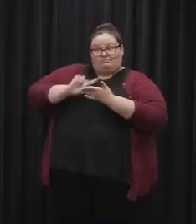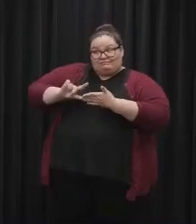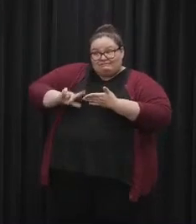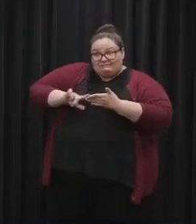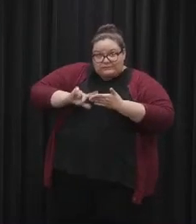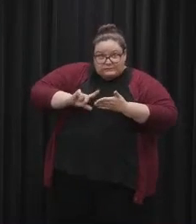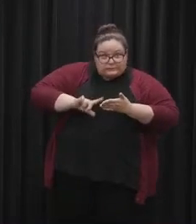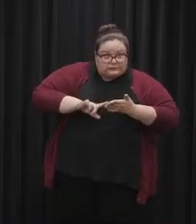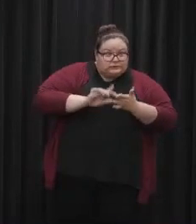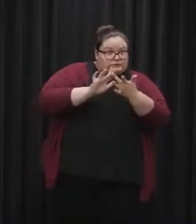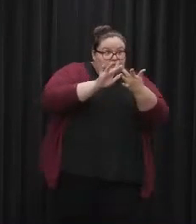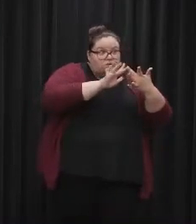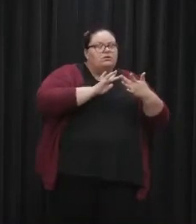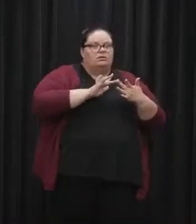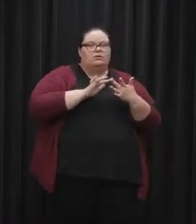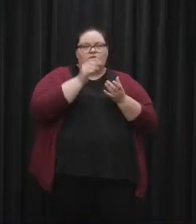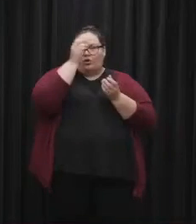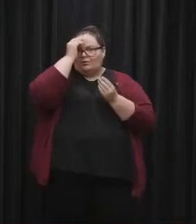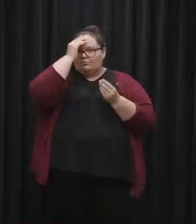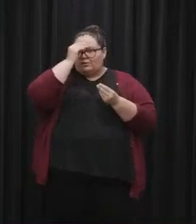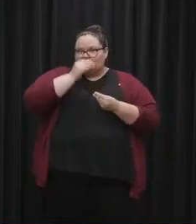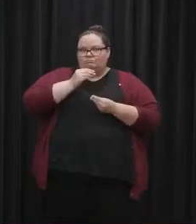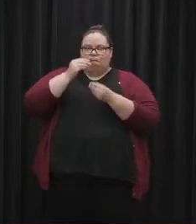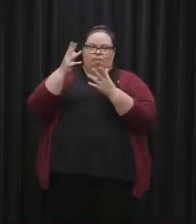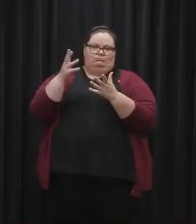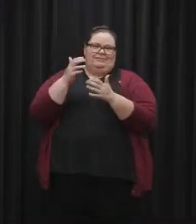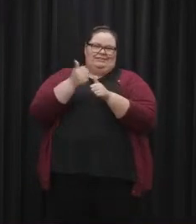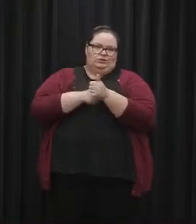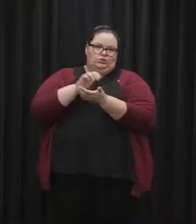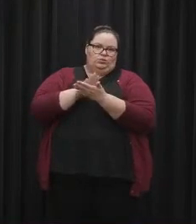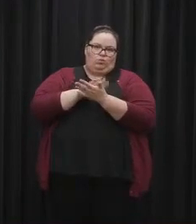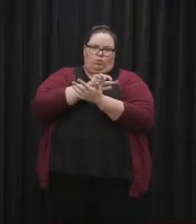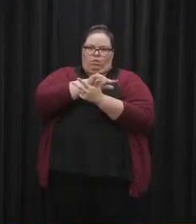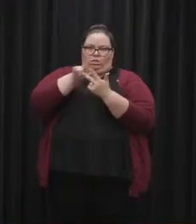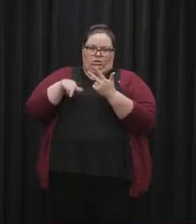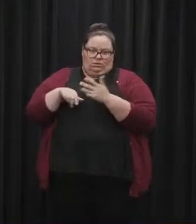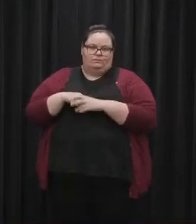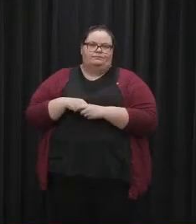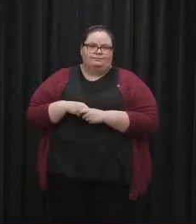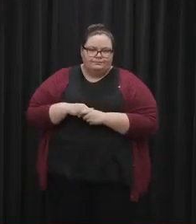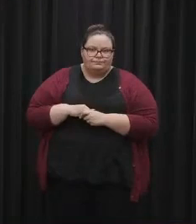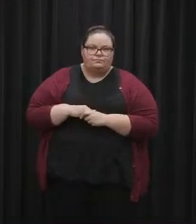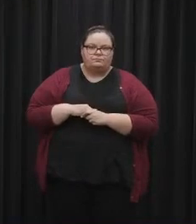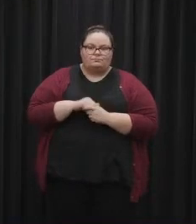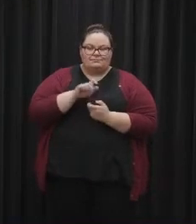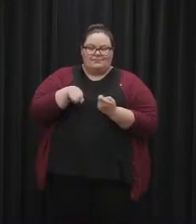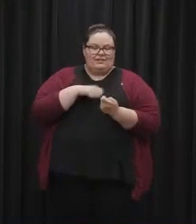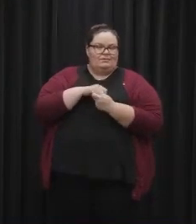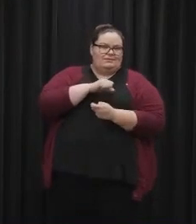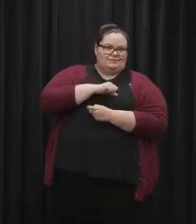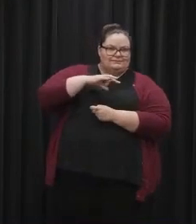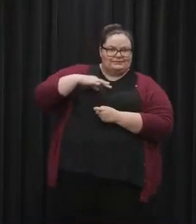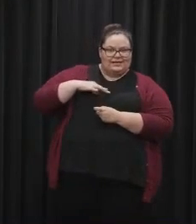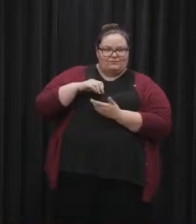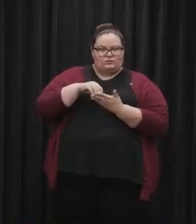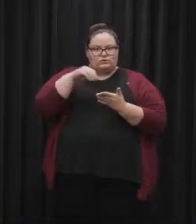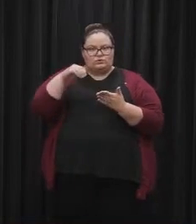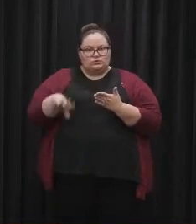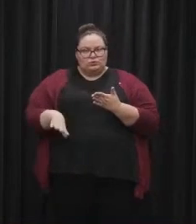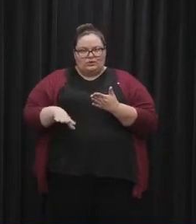doing. So that information has been communicated with each and every school, and the specific staff and students who